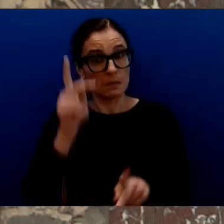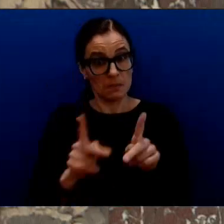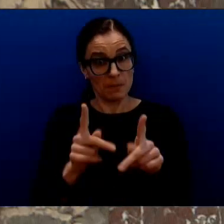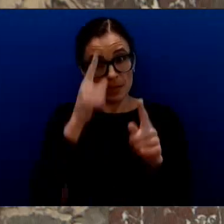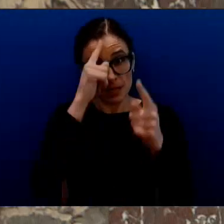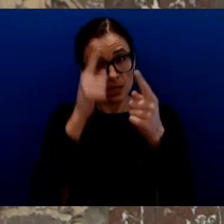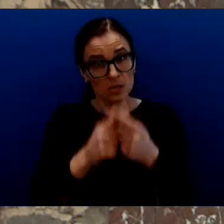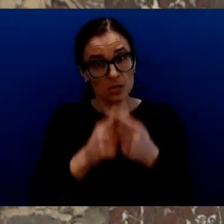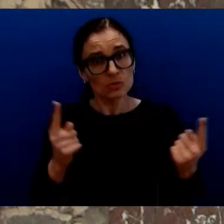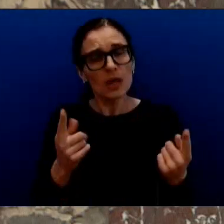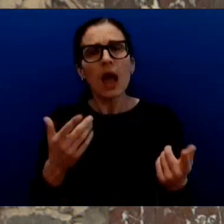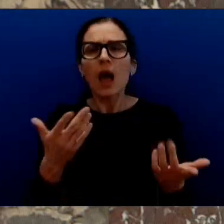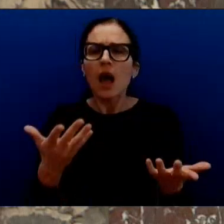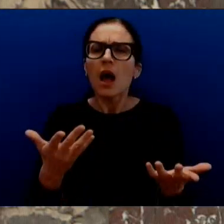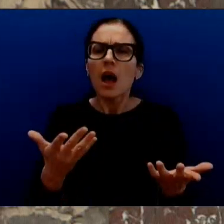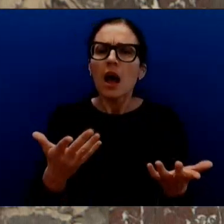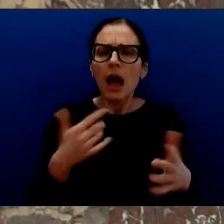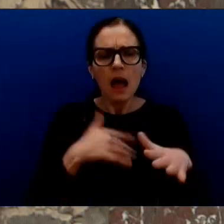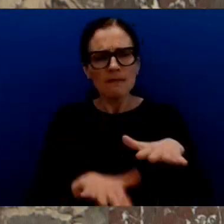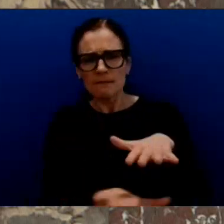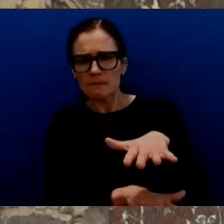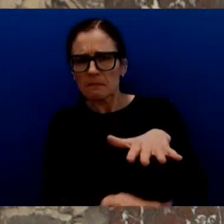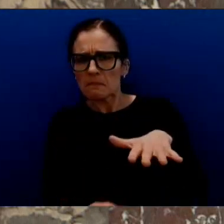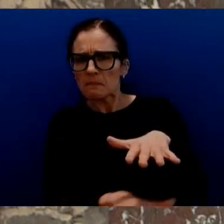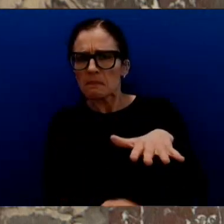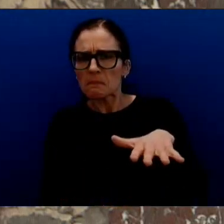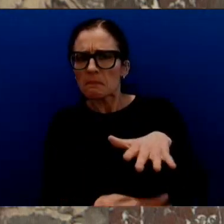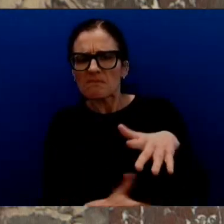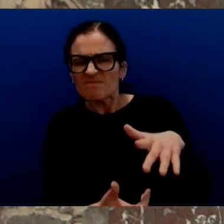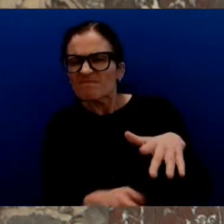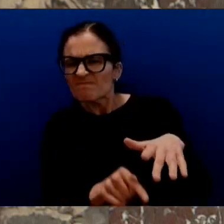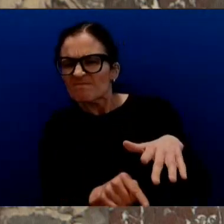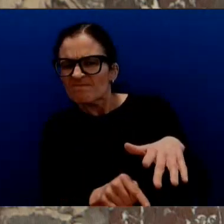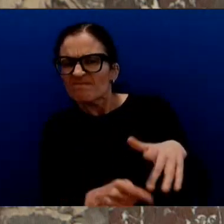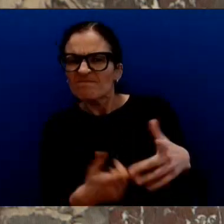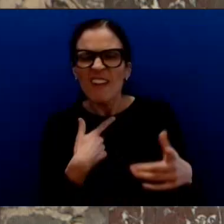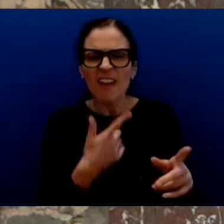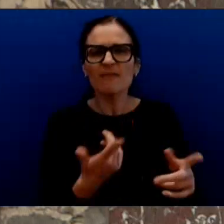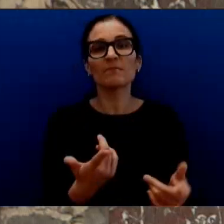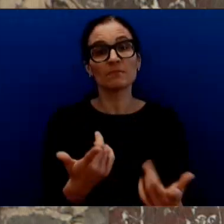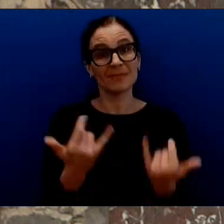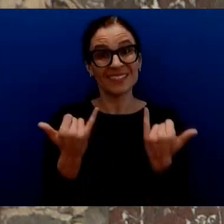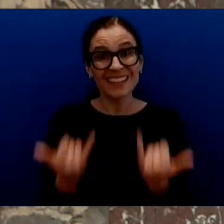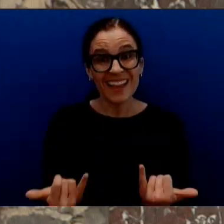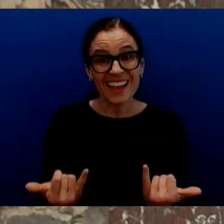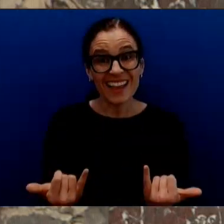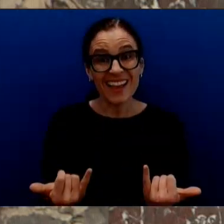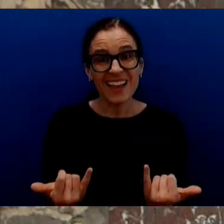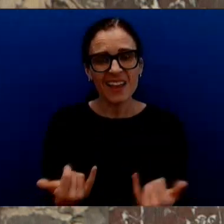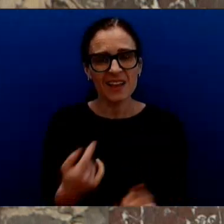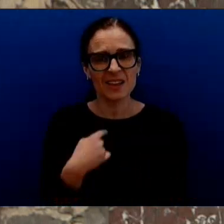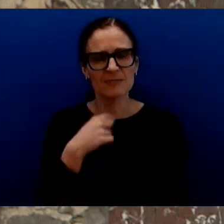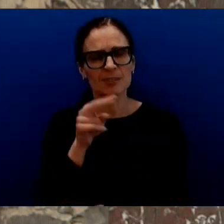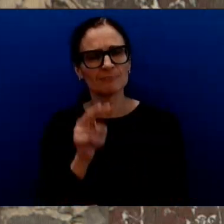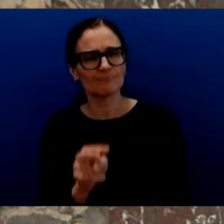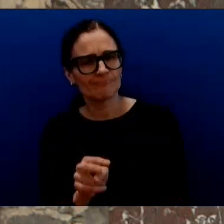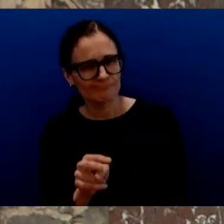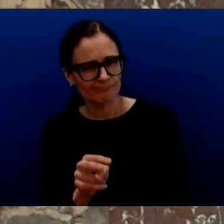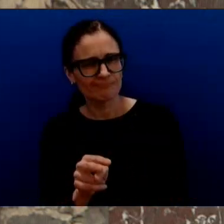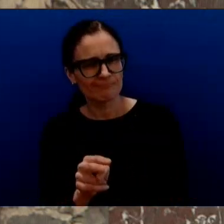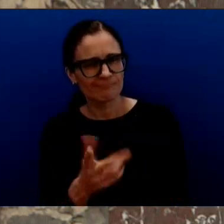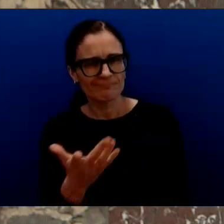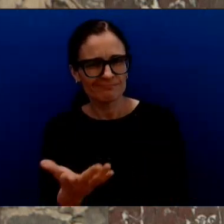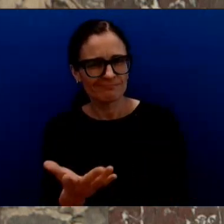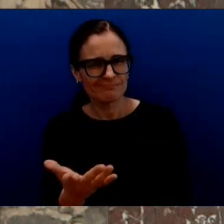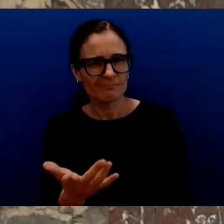character of the issues we faced. Now, some call into question the basic facts around science and history. They ask us to